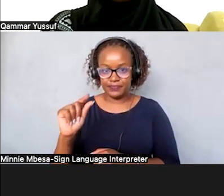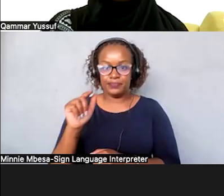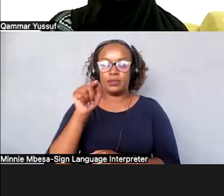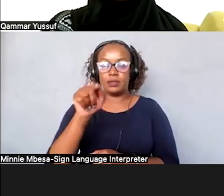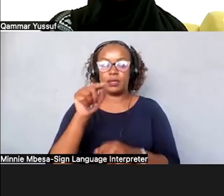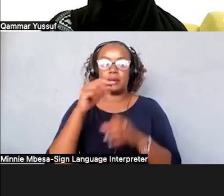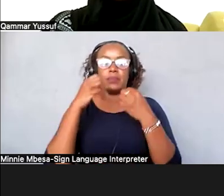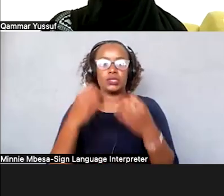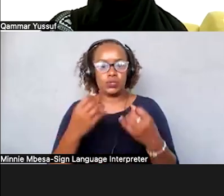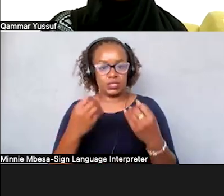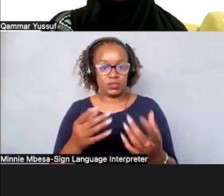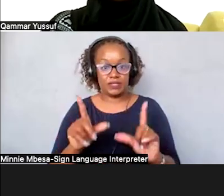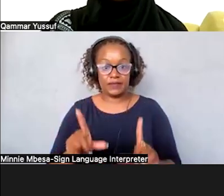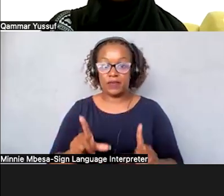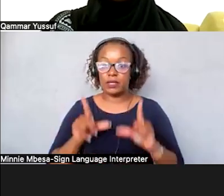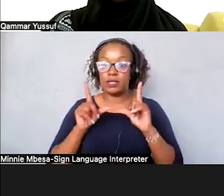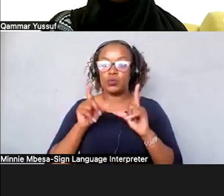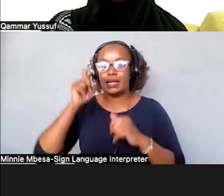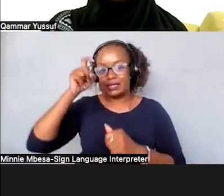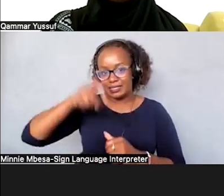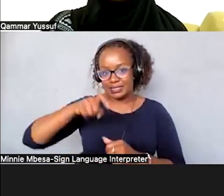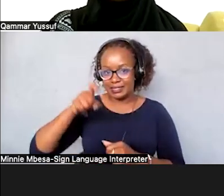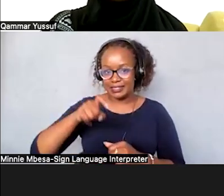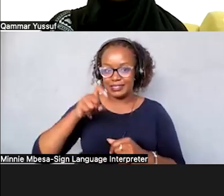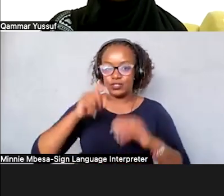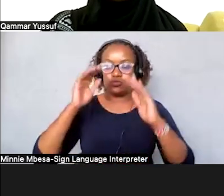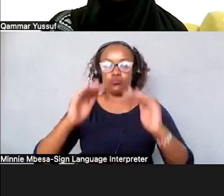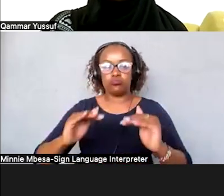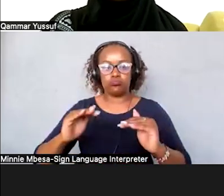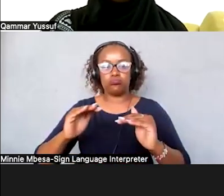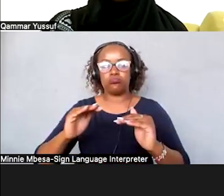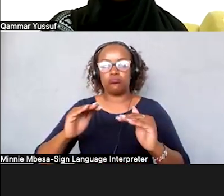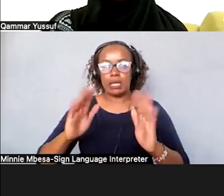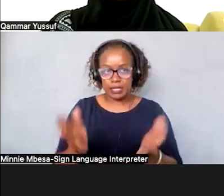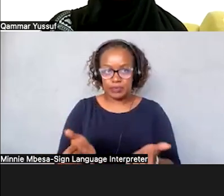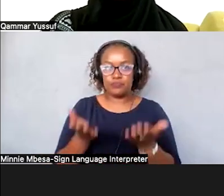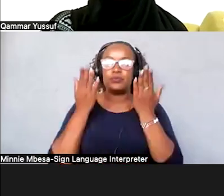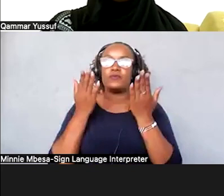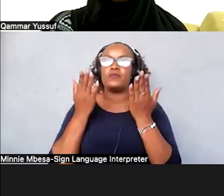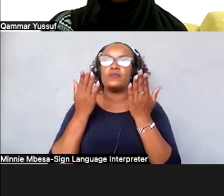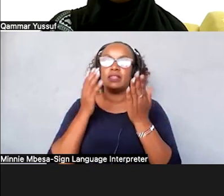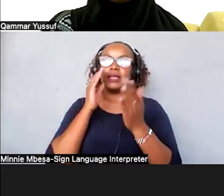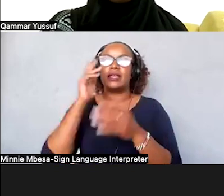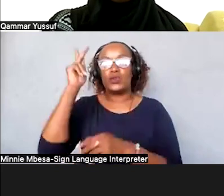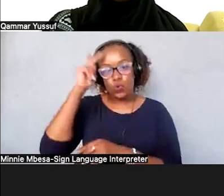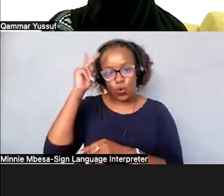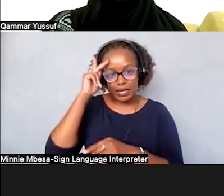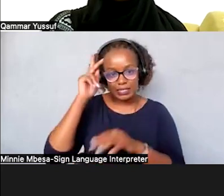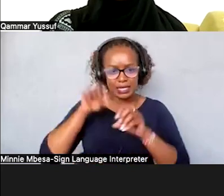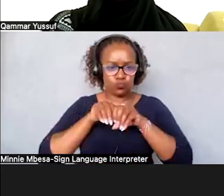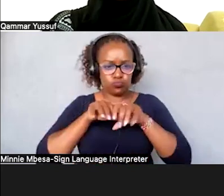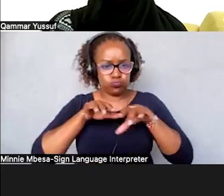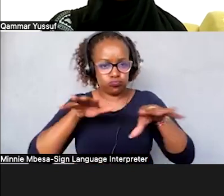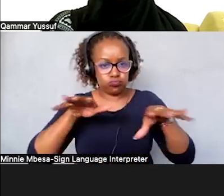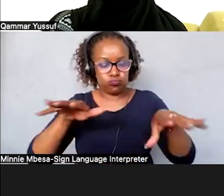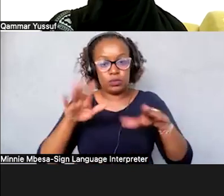need for them to cascade the knowledge they learned from the survivors leadership training to the community. That's why